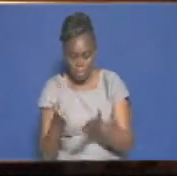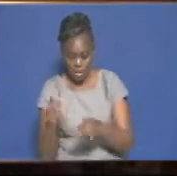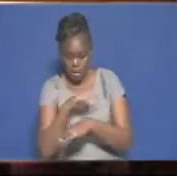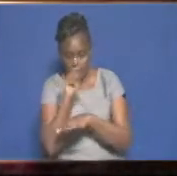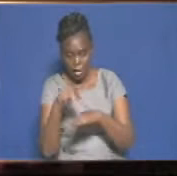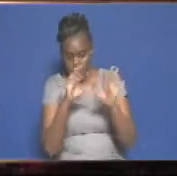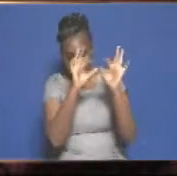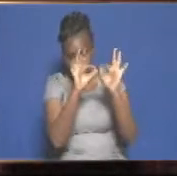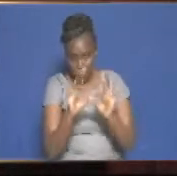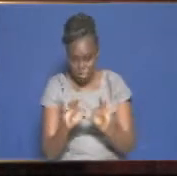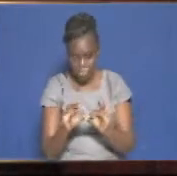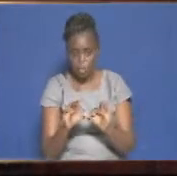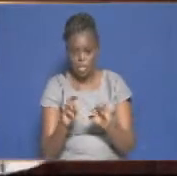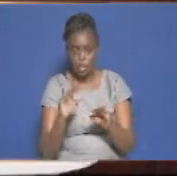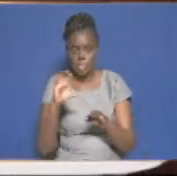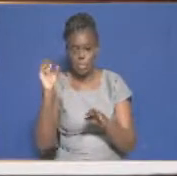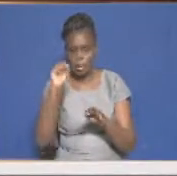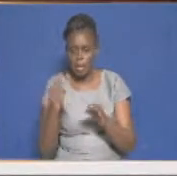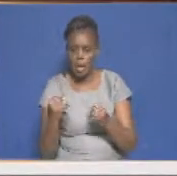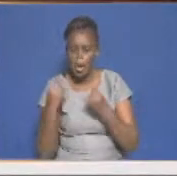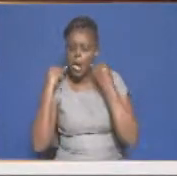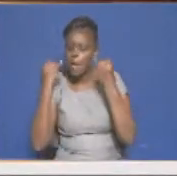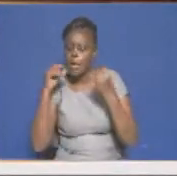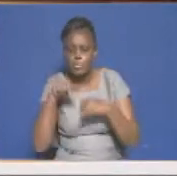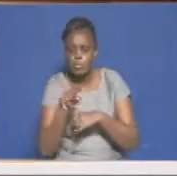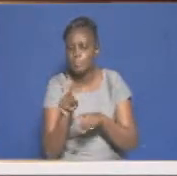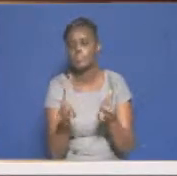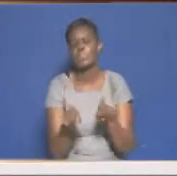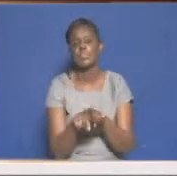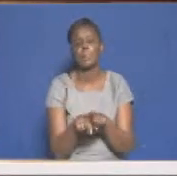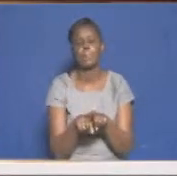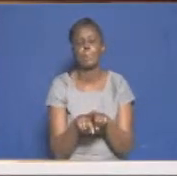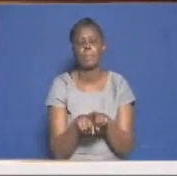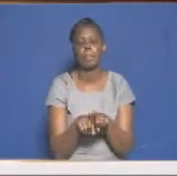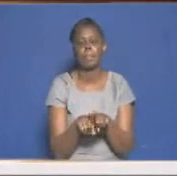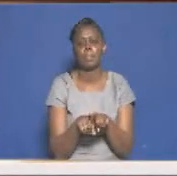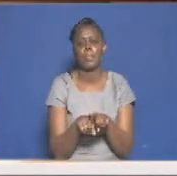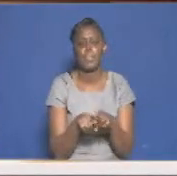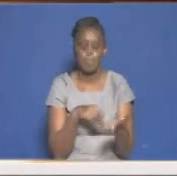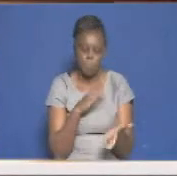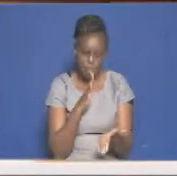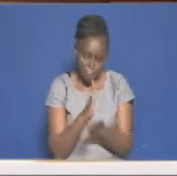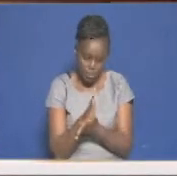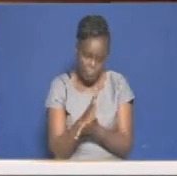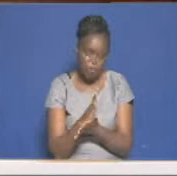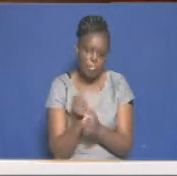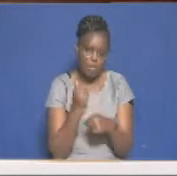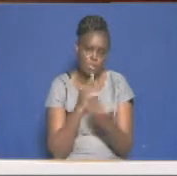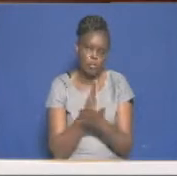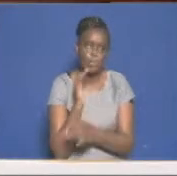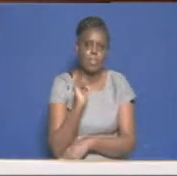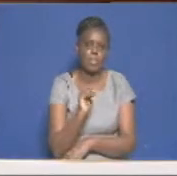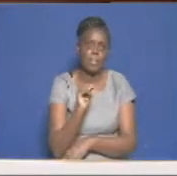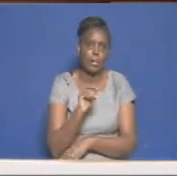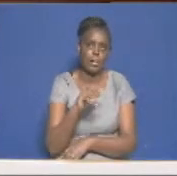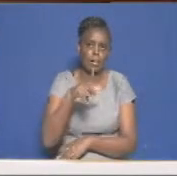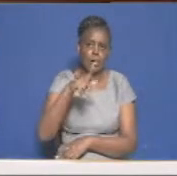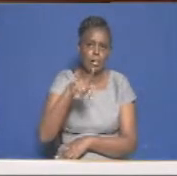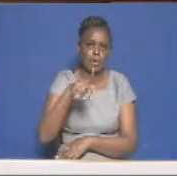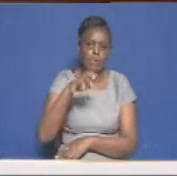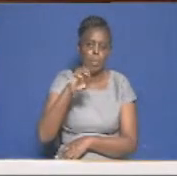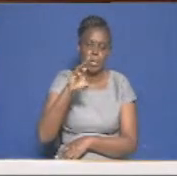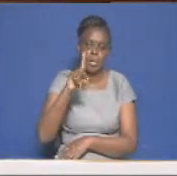Treasury comes here, that is what he pronounces himself to. We need to verify and make sure pending bills are